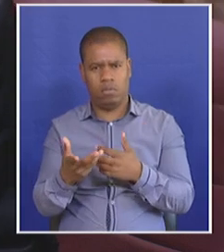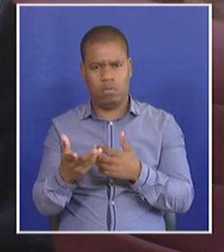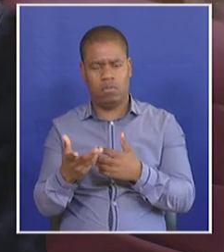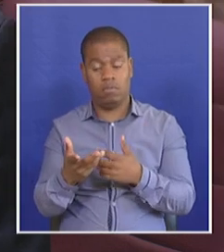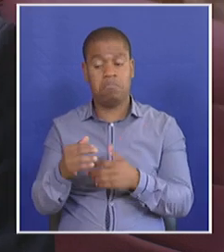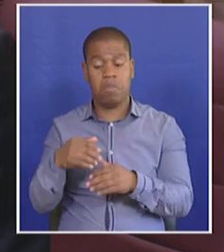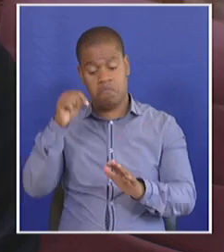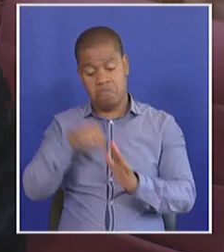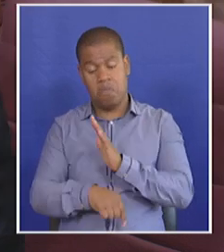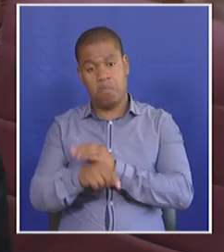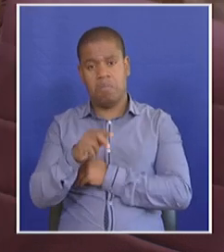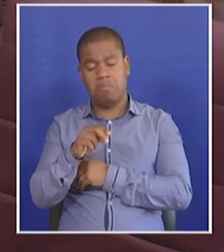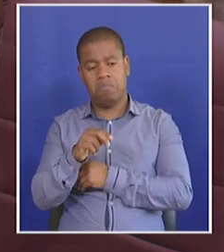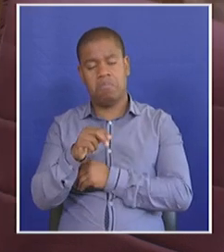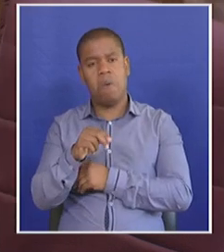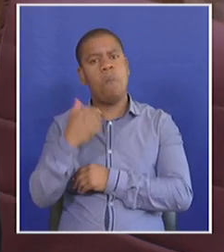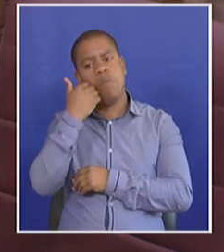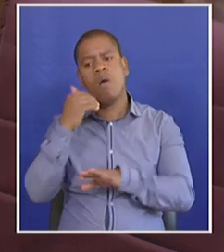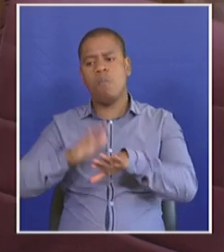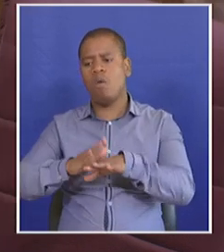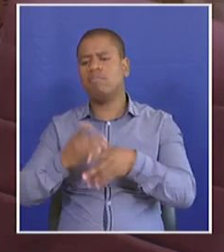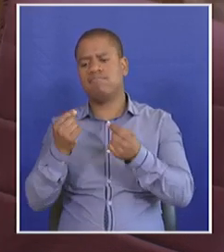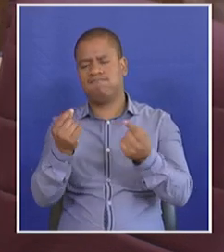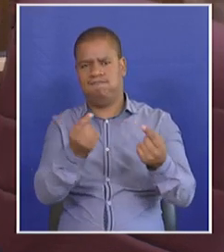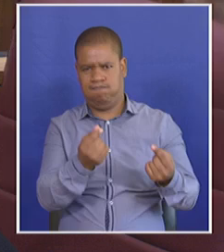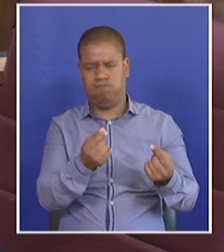details on that matter, can she please table it as a new question?